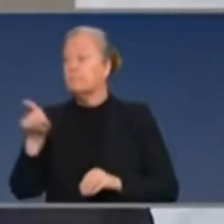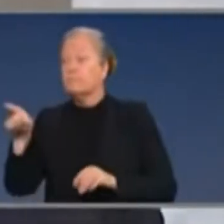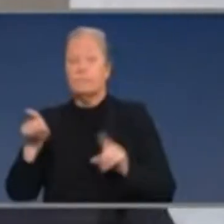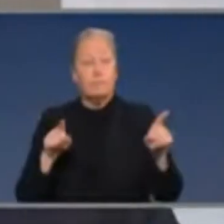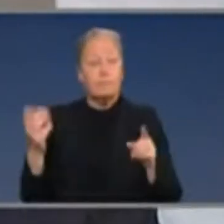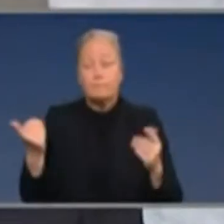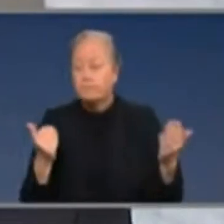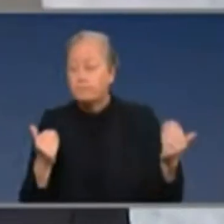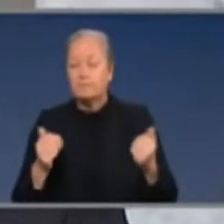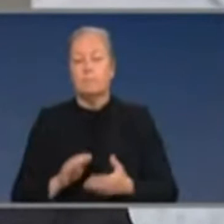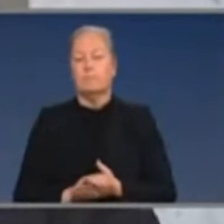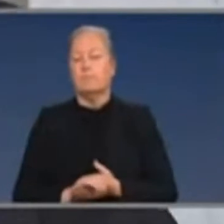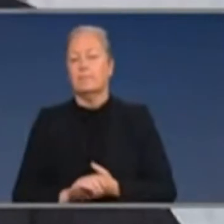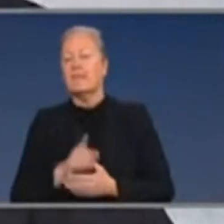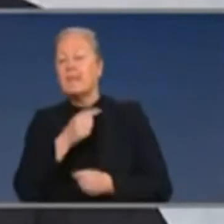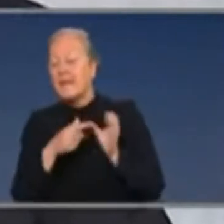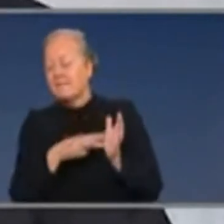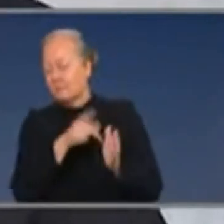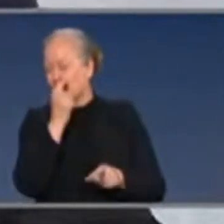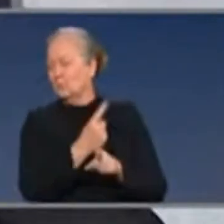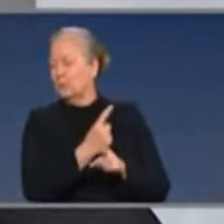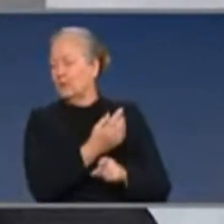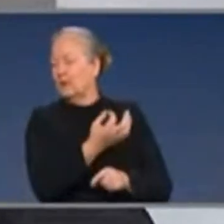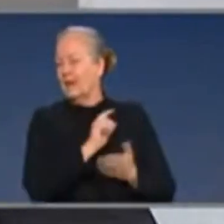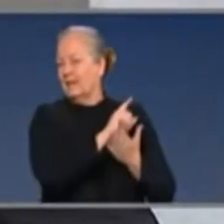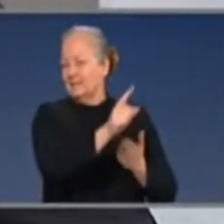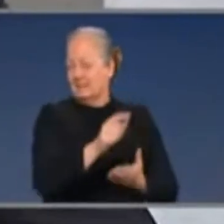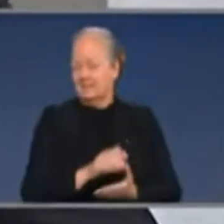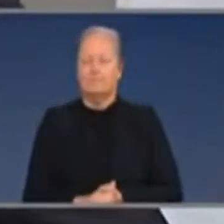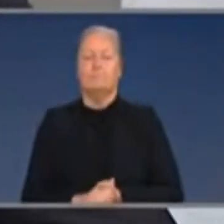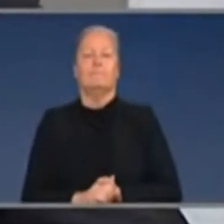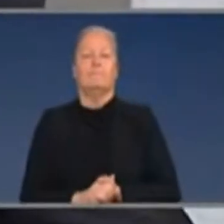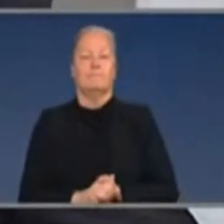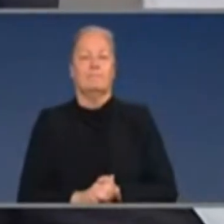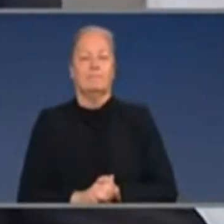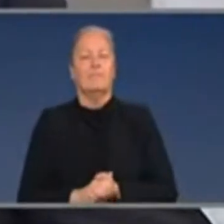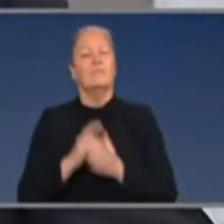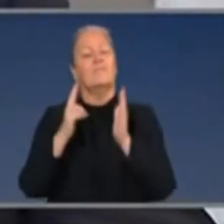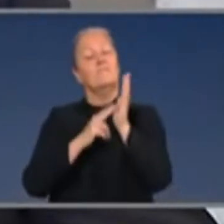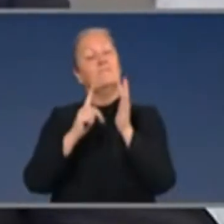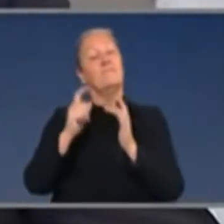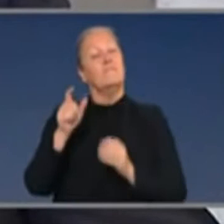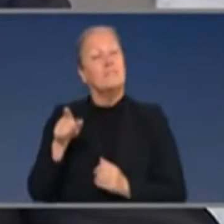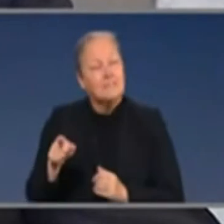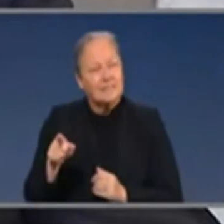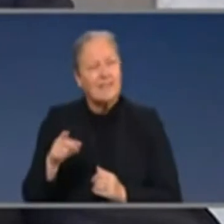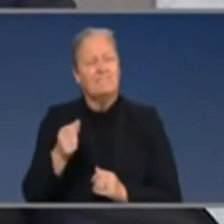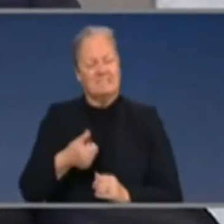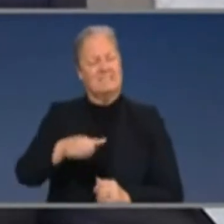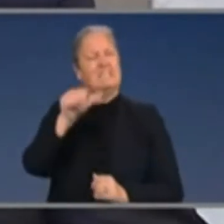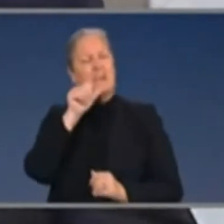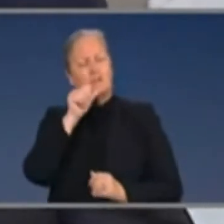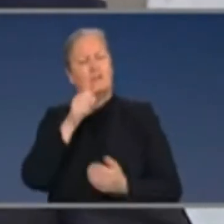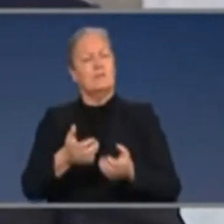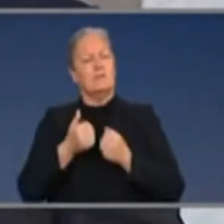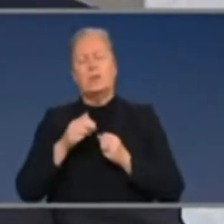we're on. I mean, you can ask the other one later, Kath. Prime Minister, 3 weeks ago in Victoria, when they went into lockdown, there was something like 600 active cases. Today, there's